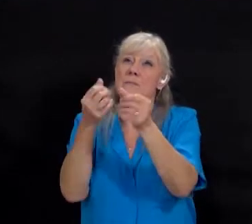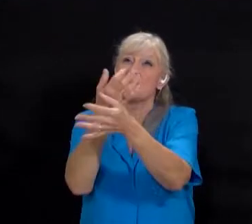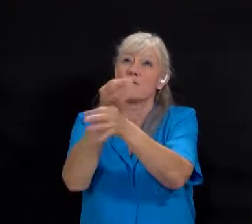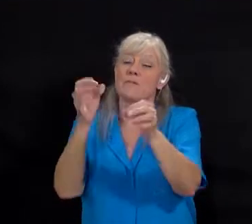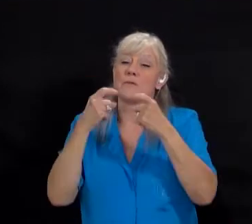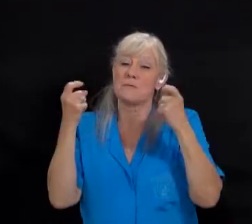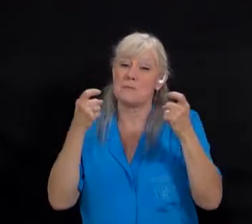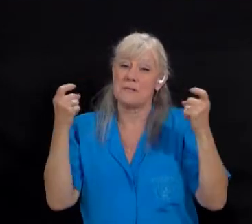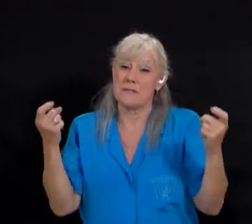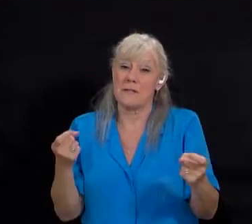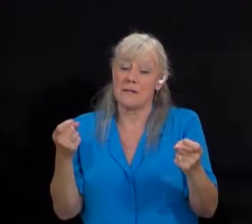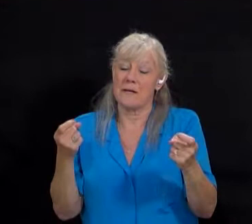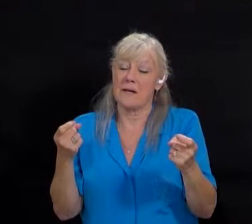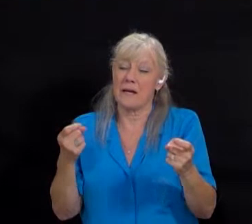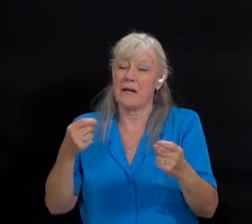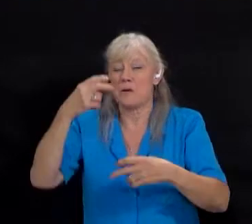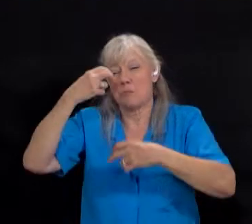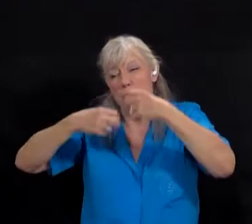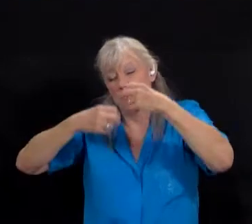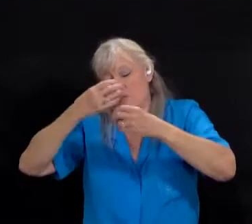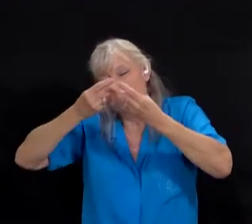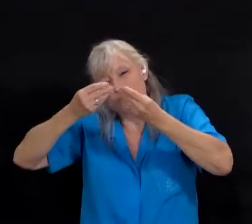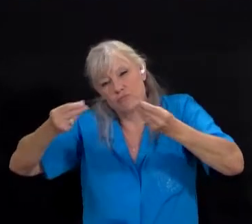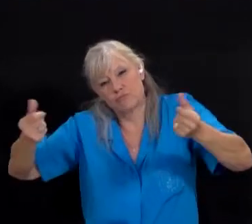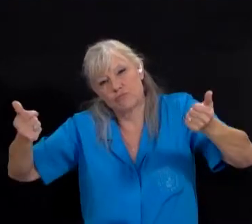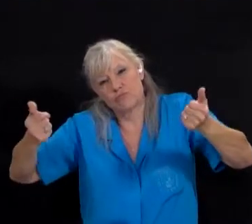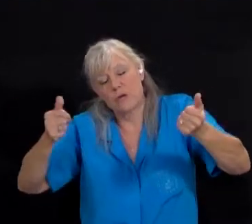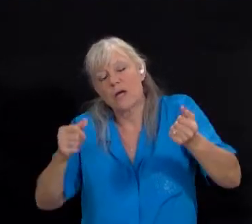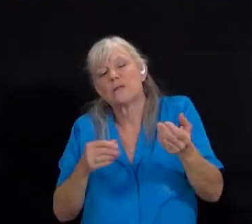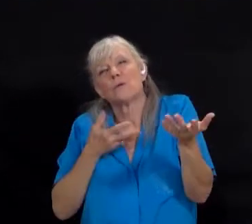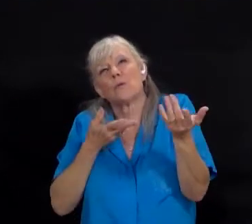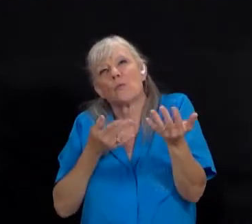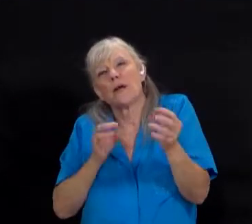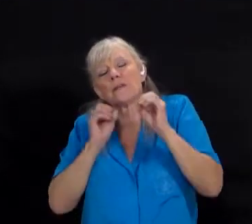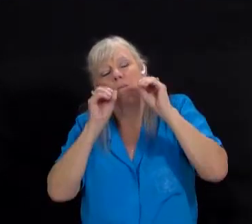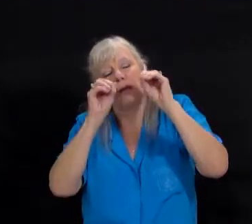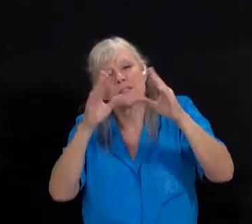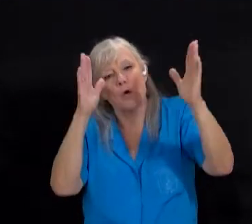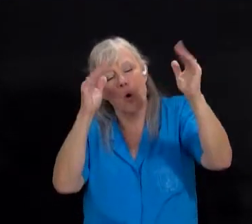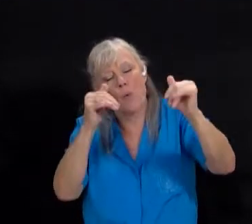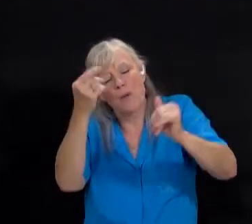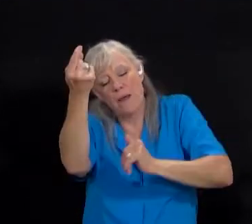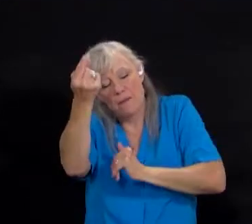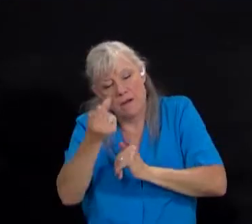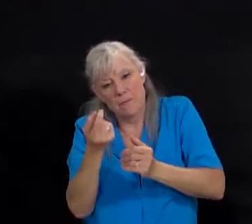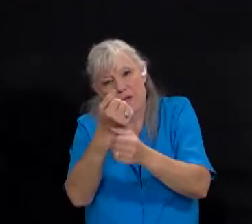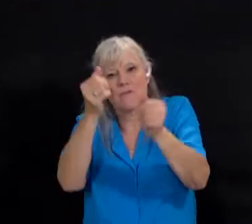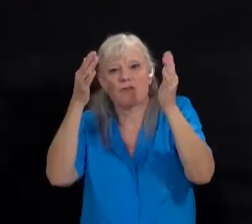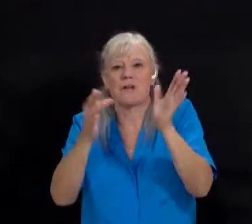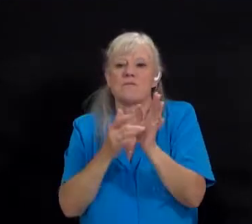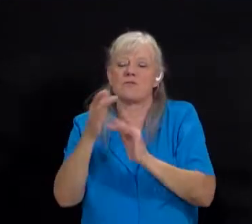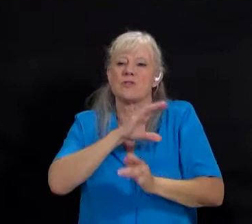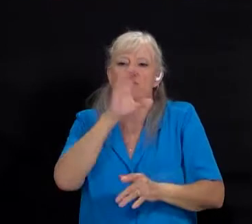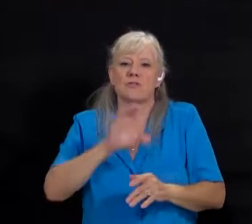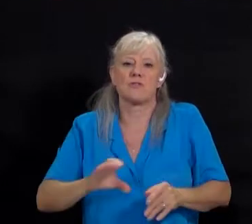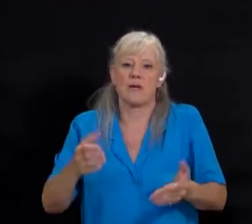sin and safe from all distress, as we await blessed hope and the coming of our Savior, Jesus